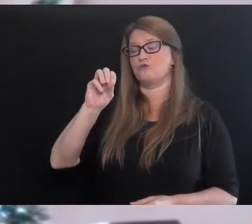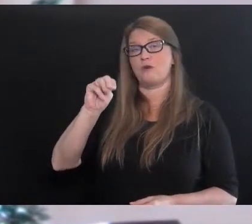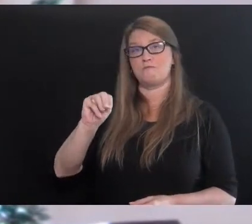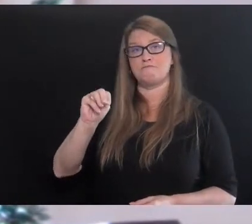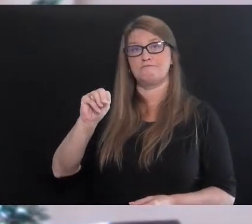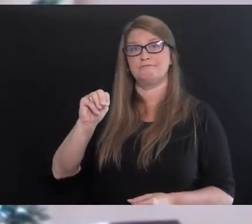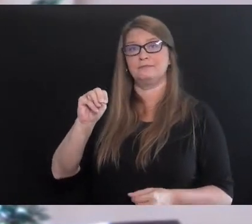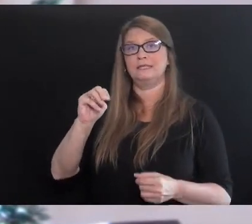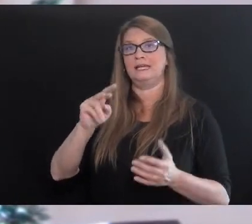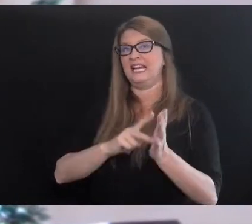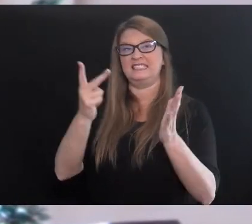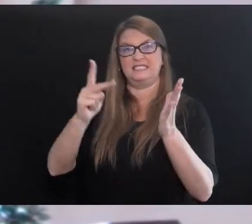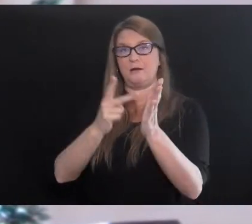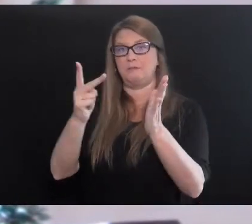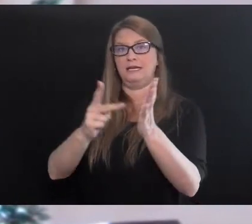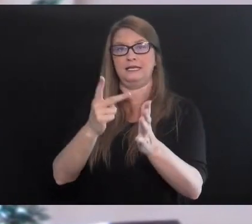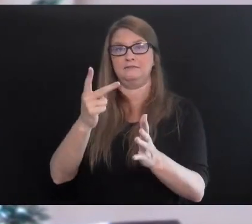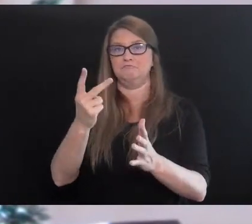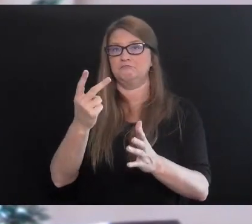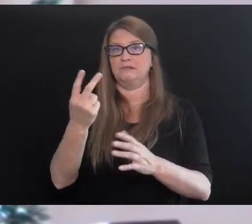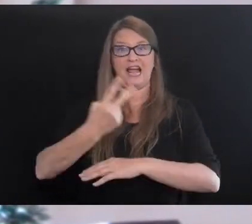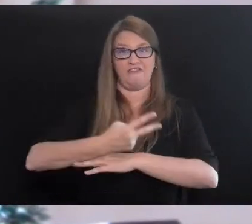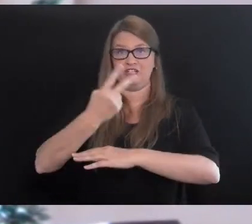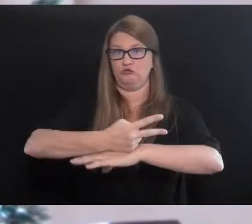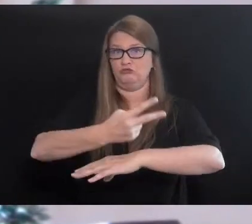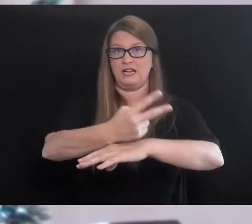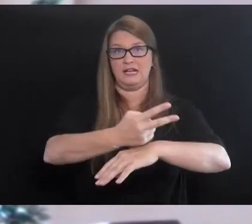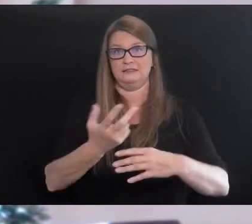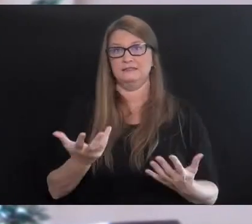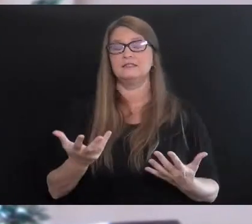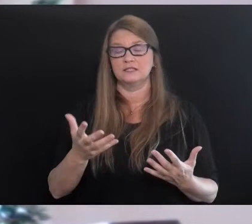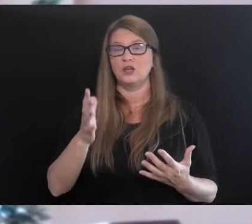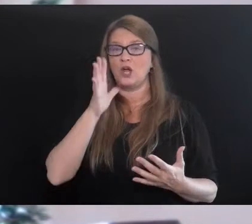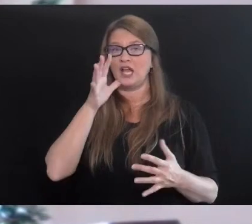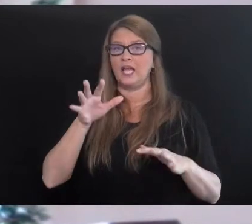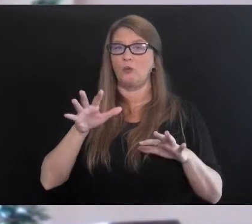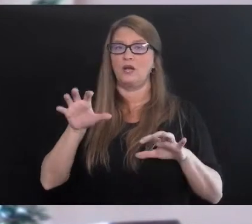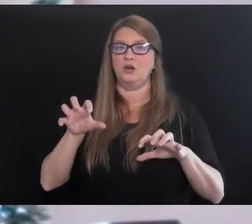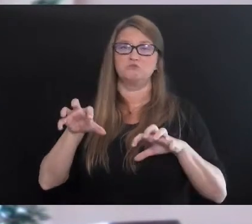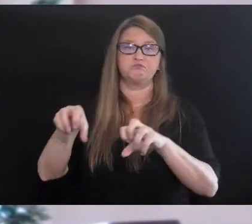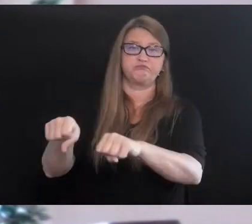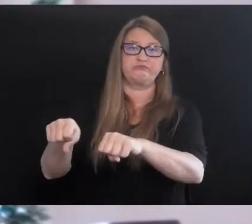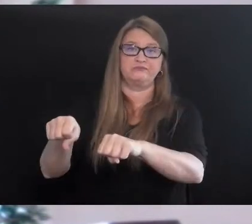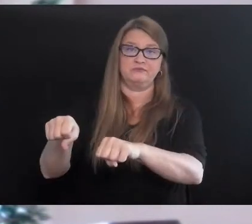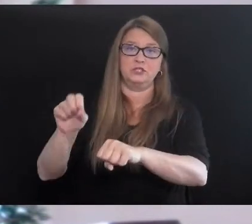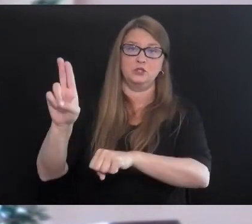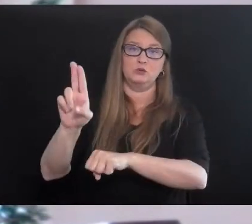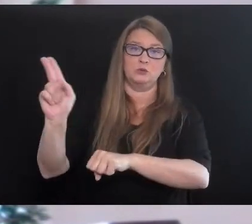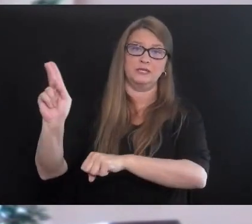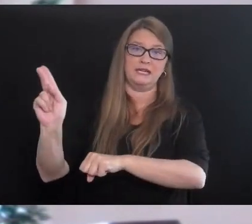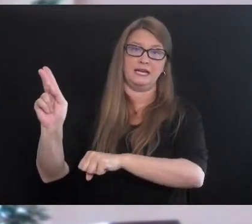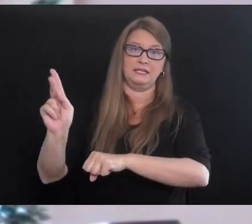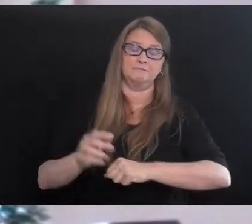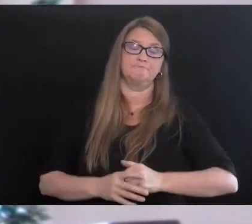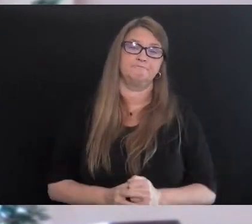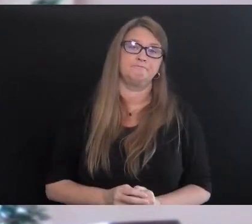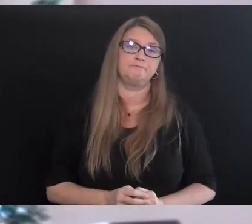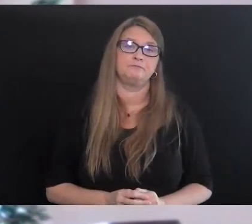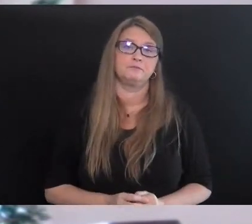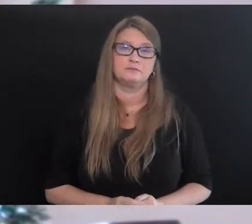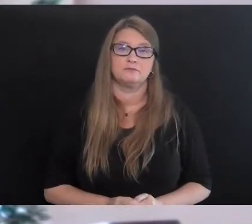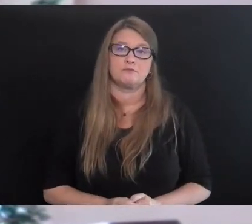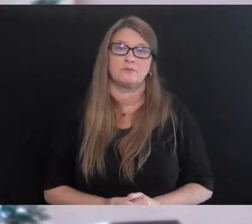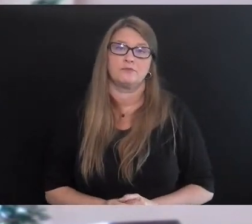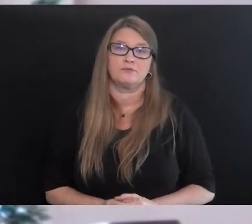new cases every 2 days. So it is going to take over from the Delta variant in the United Kingdom.